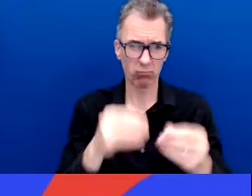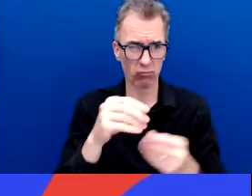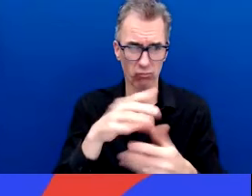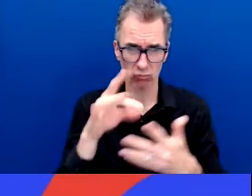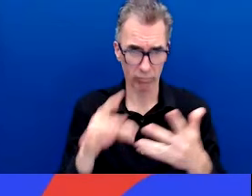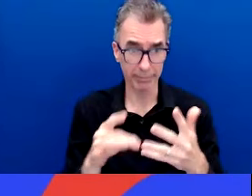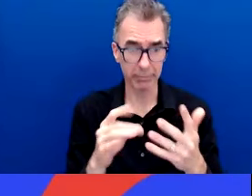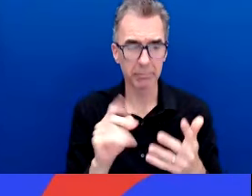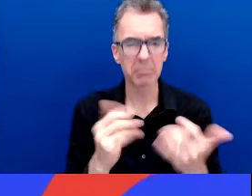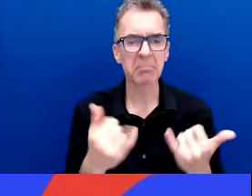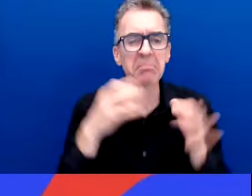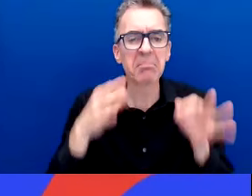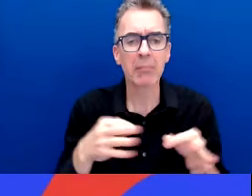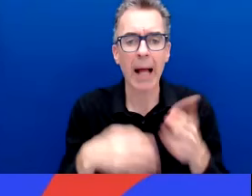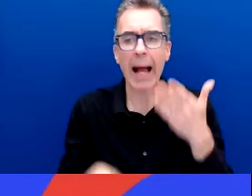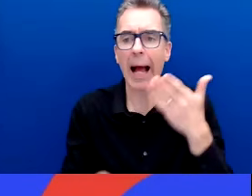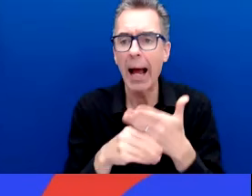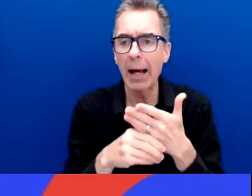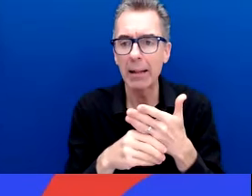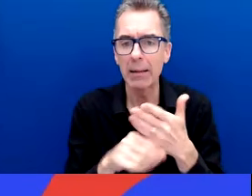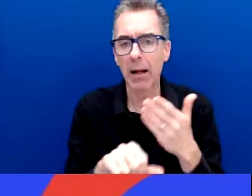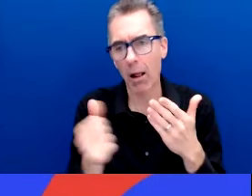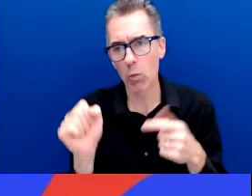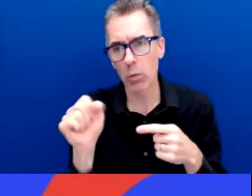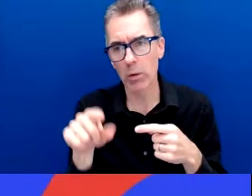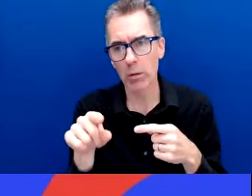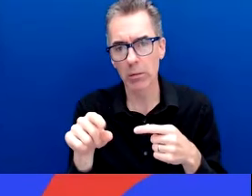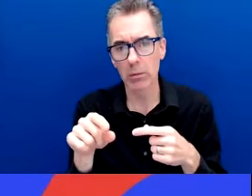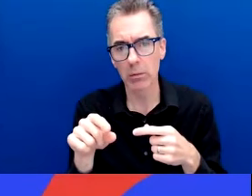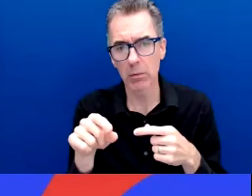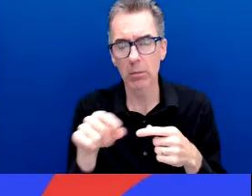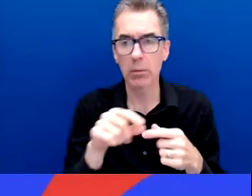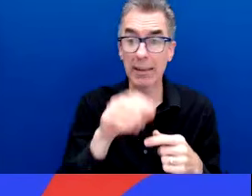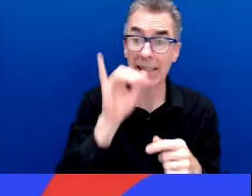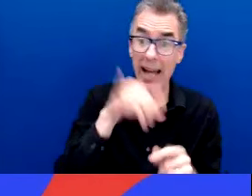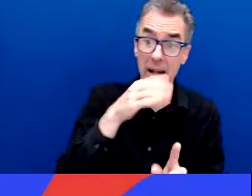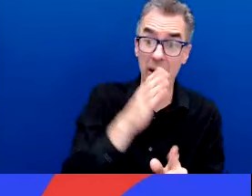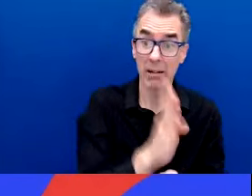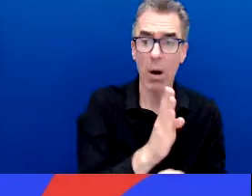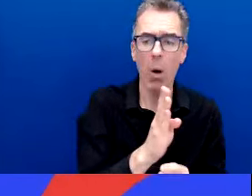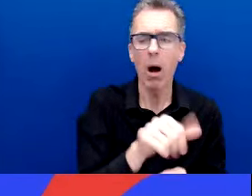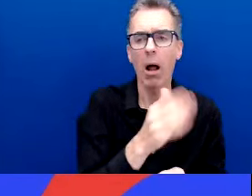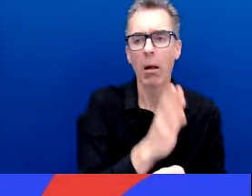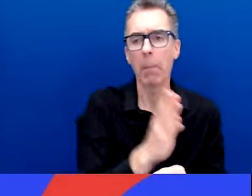I'm going to add an additional question, not to the group, but at an additional point on the timeline. So if I chose this top button, I